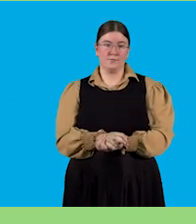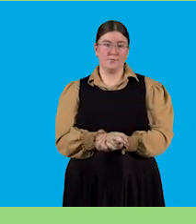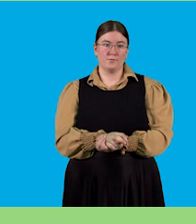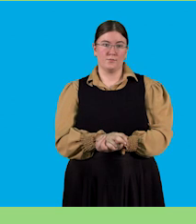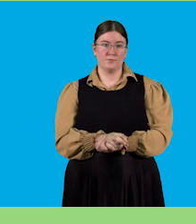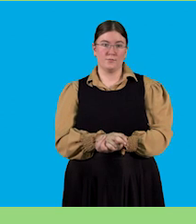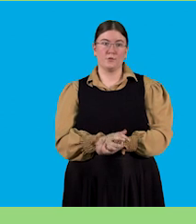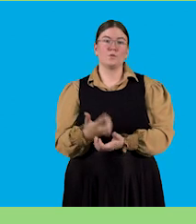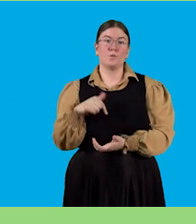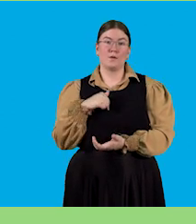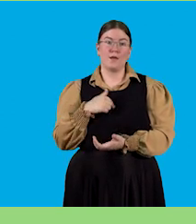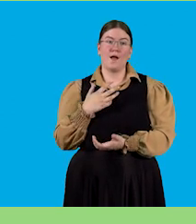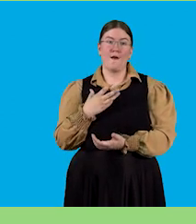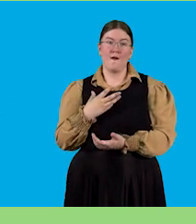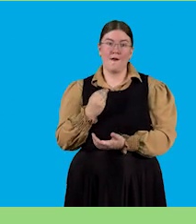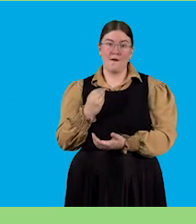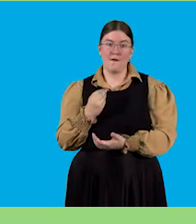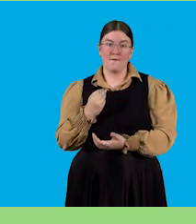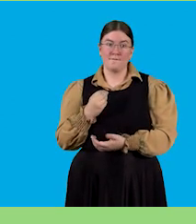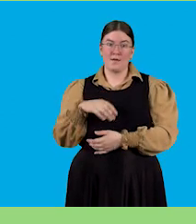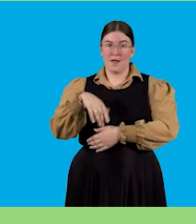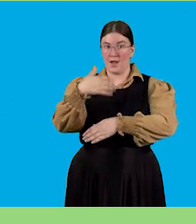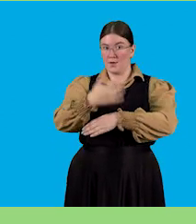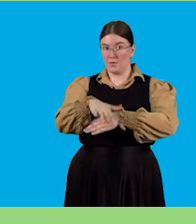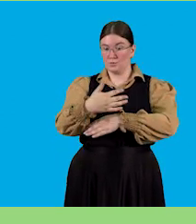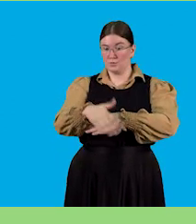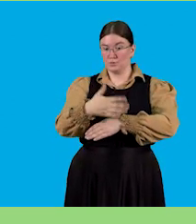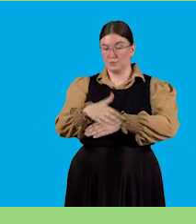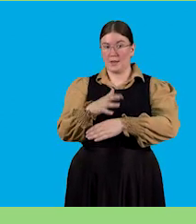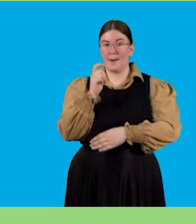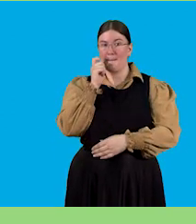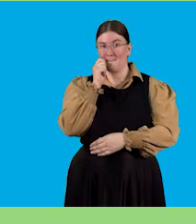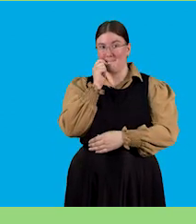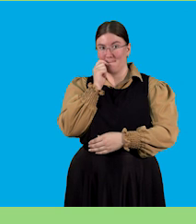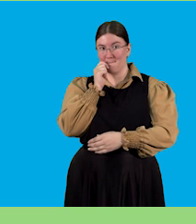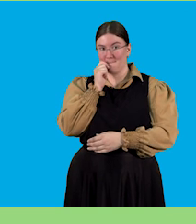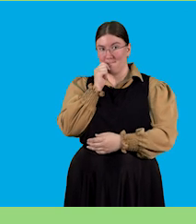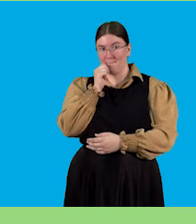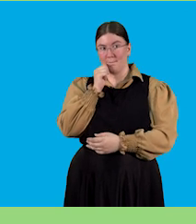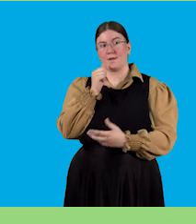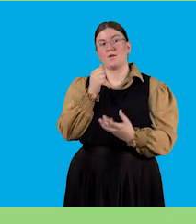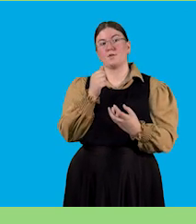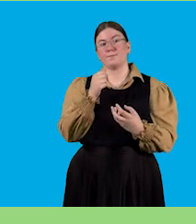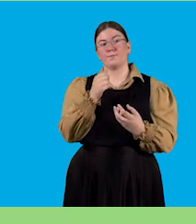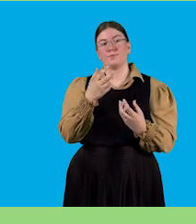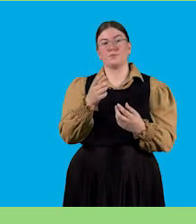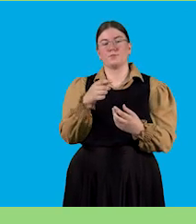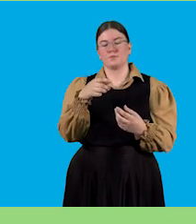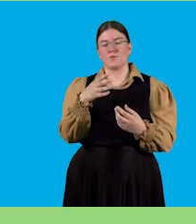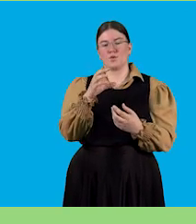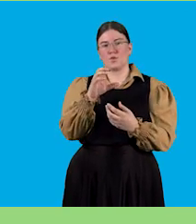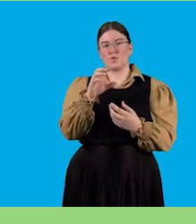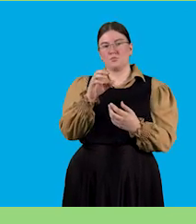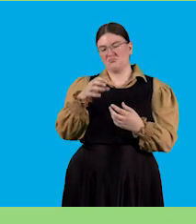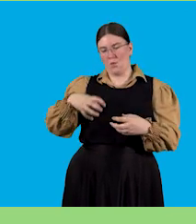Then we have the external male organ that is part of the reproductive system, and this is known as